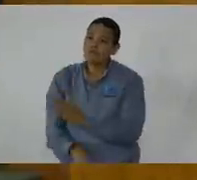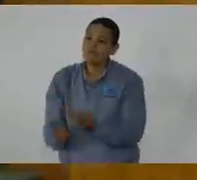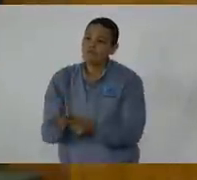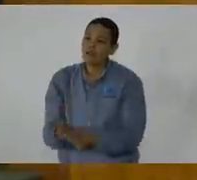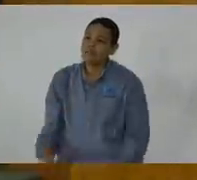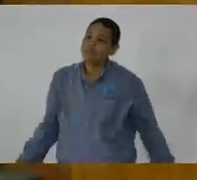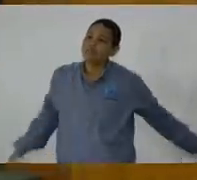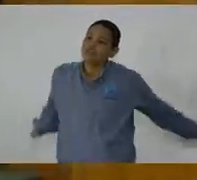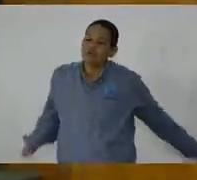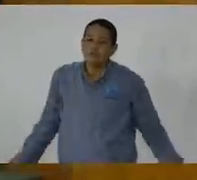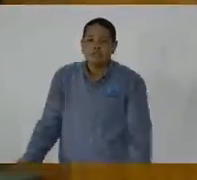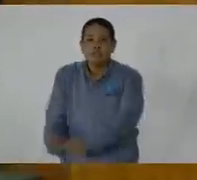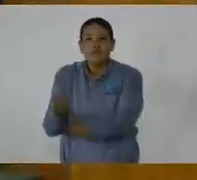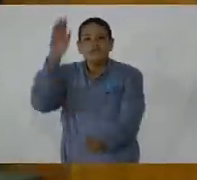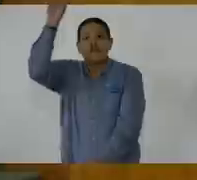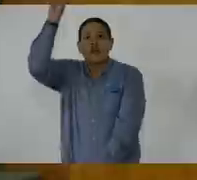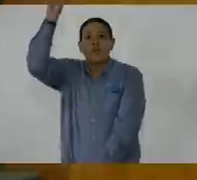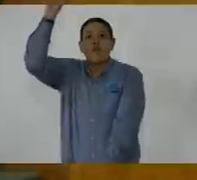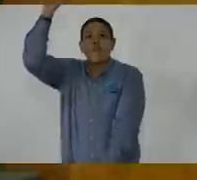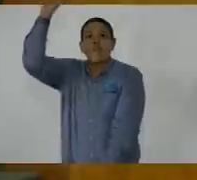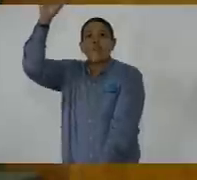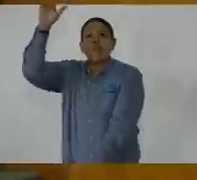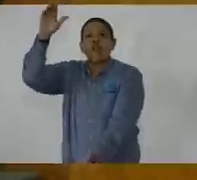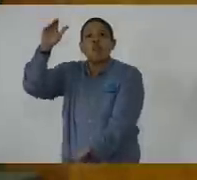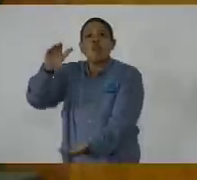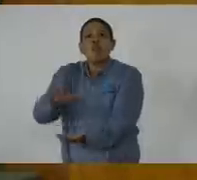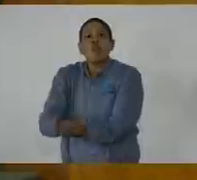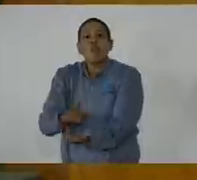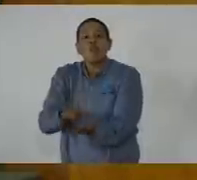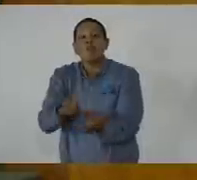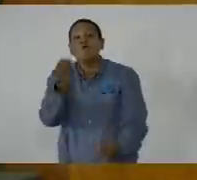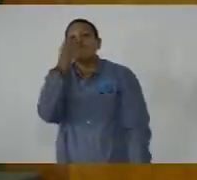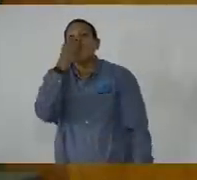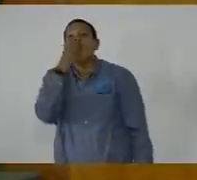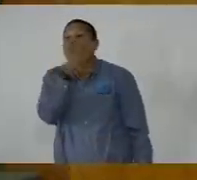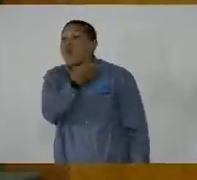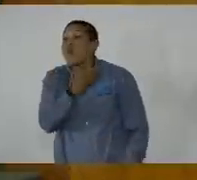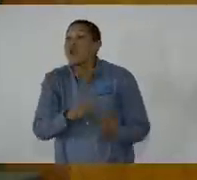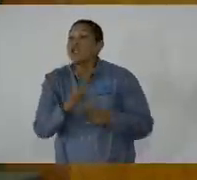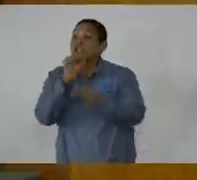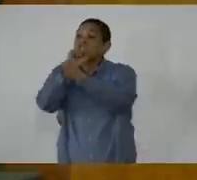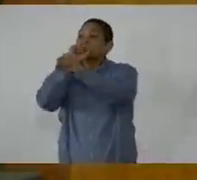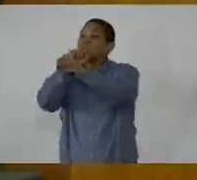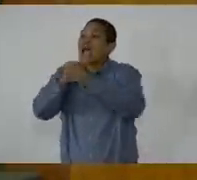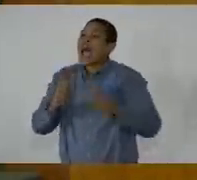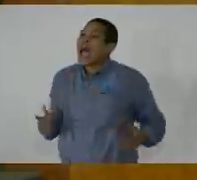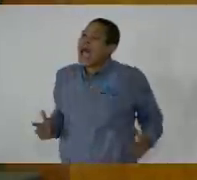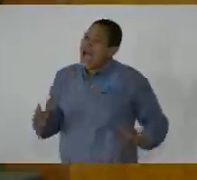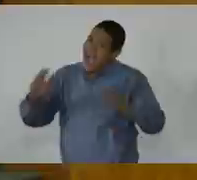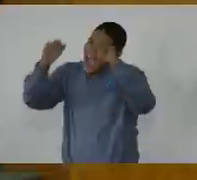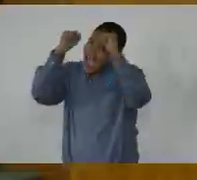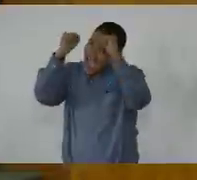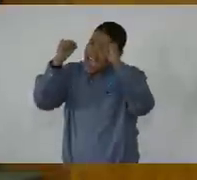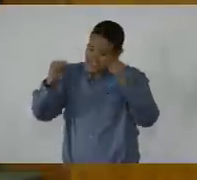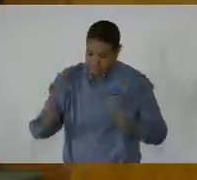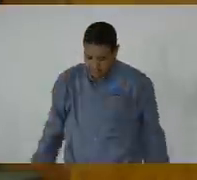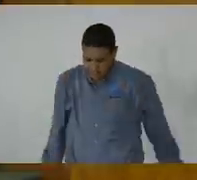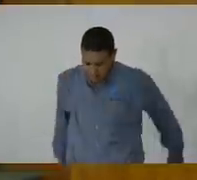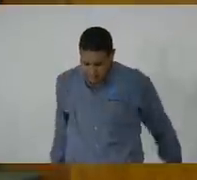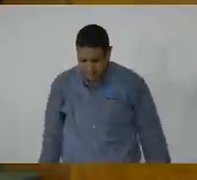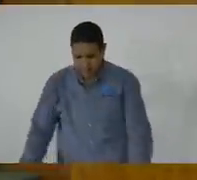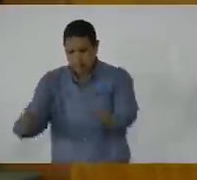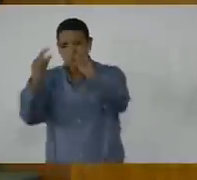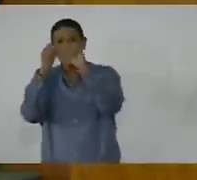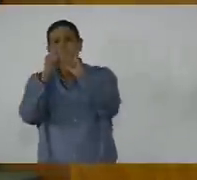foreign exchange earnings, as well as food and job insecurity. In the words